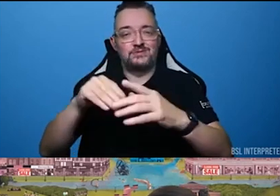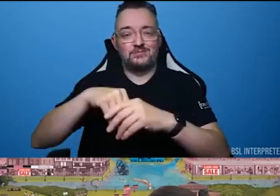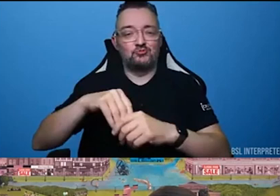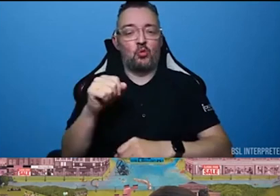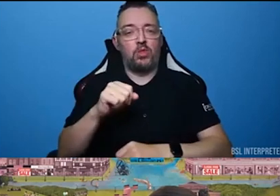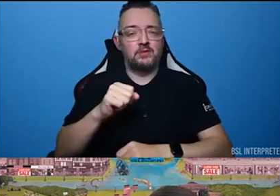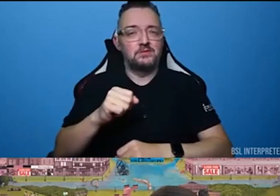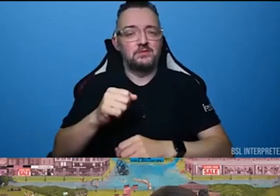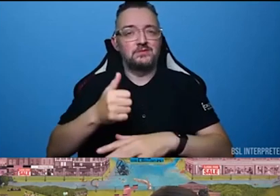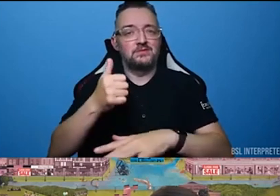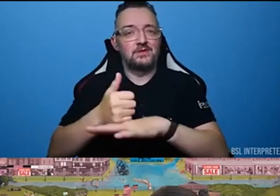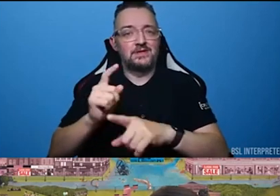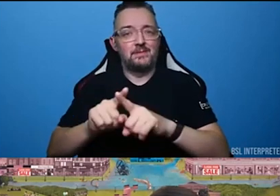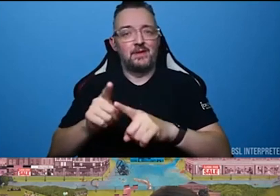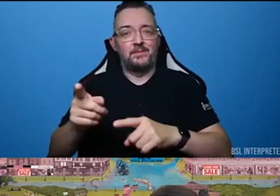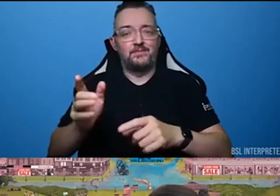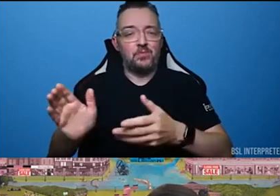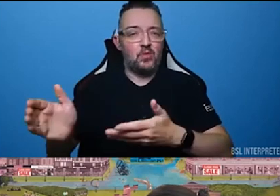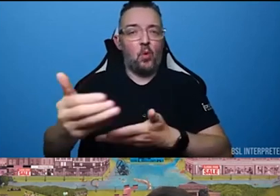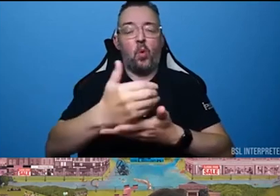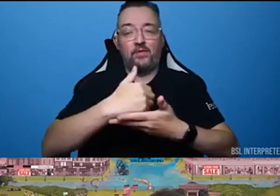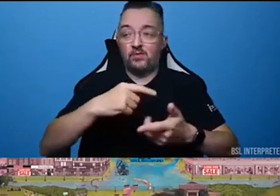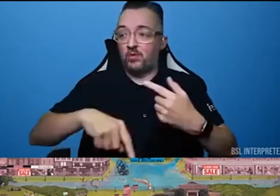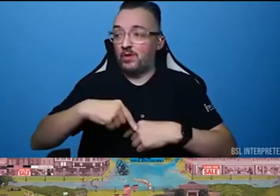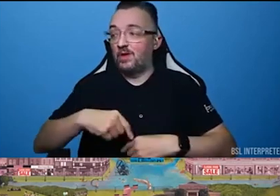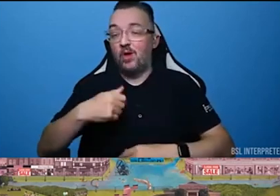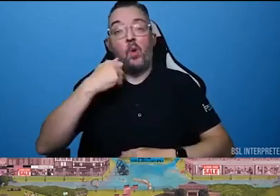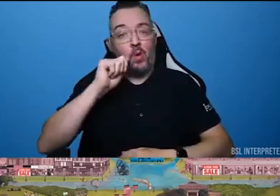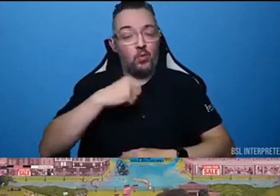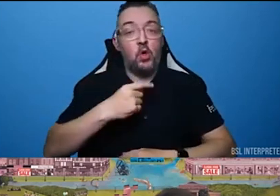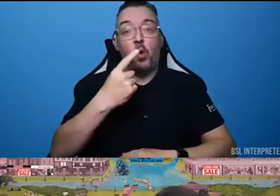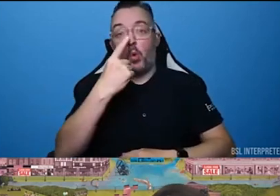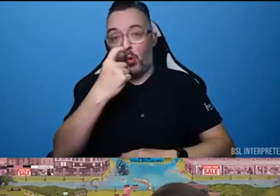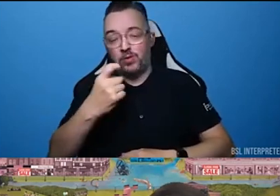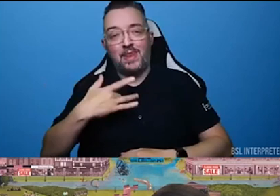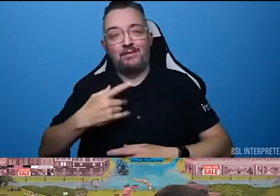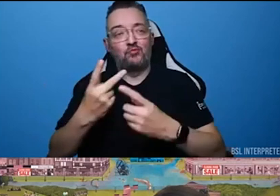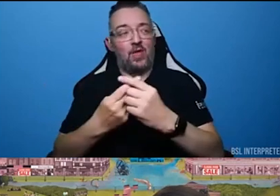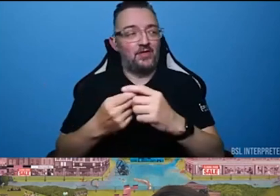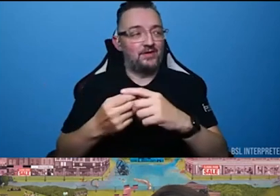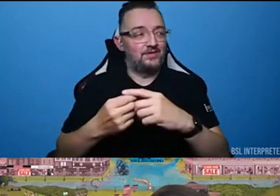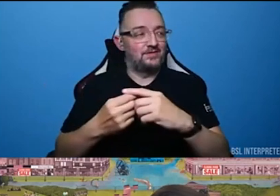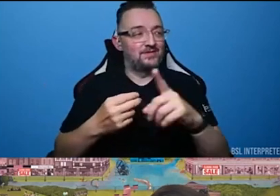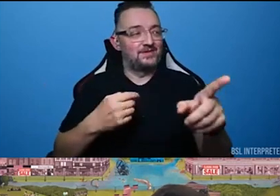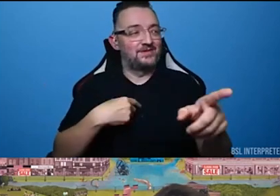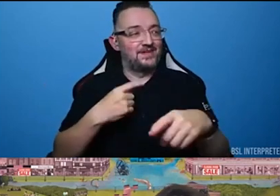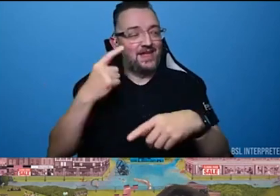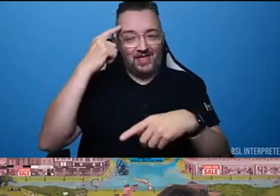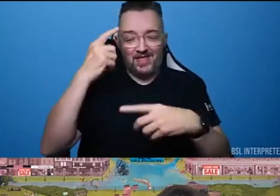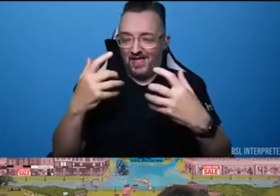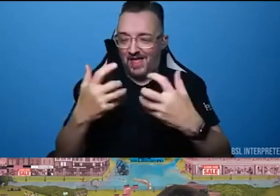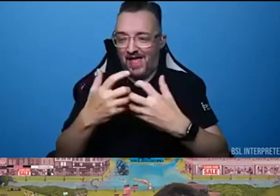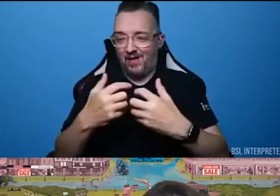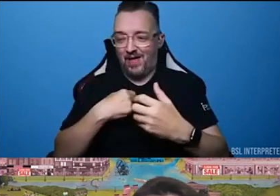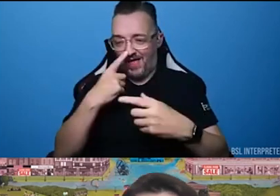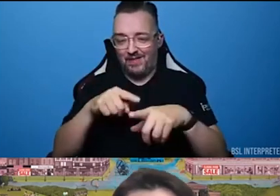that kind of collective, like, we will or we could live together. Yeah, I was just sitting here wondering how on earth I was going to